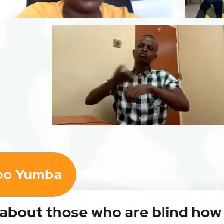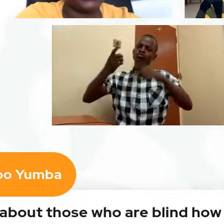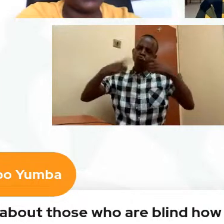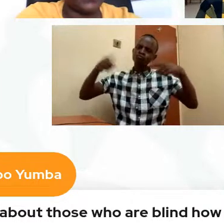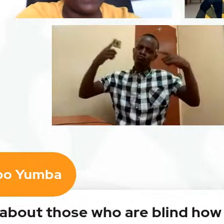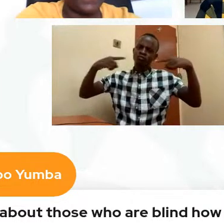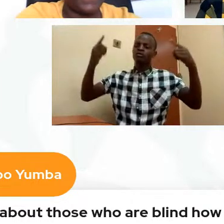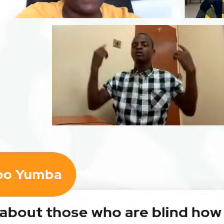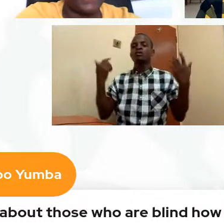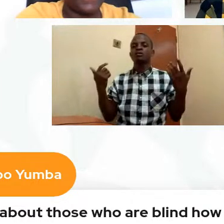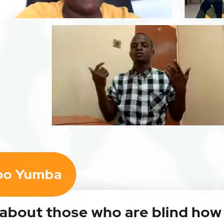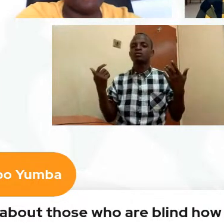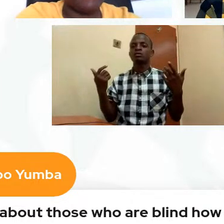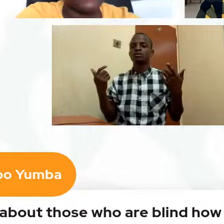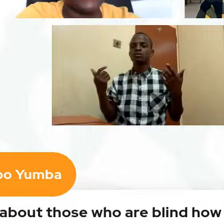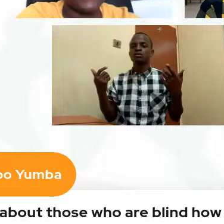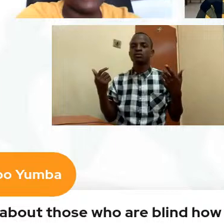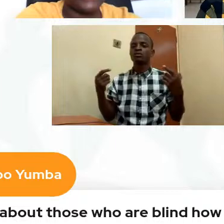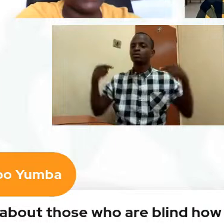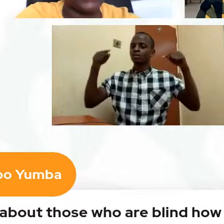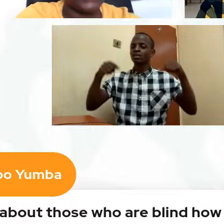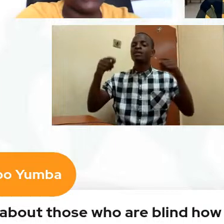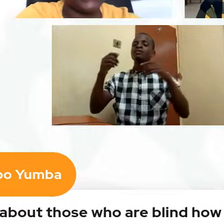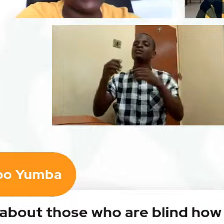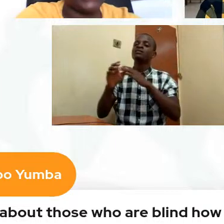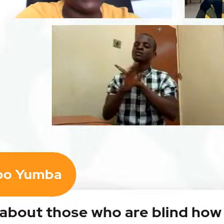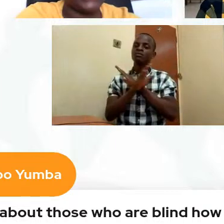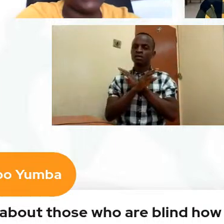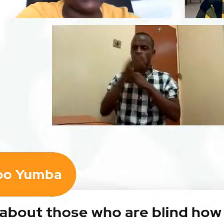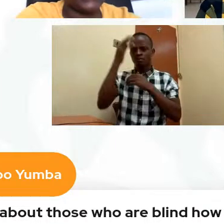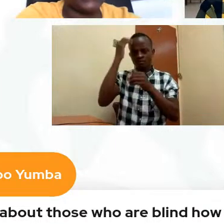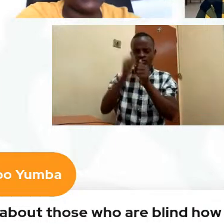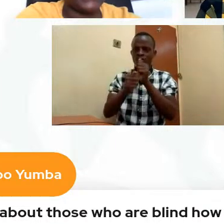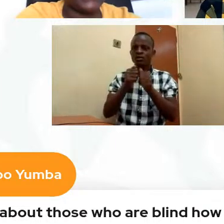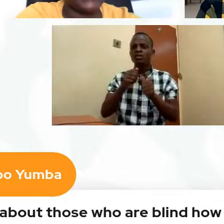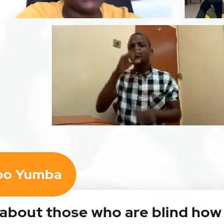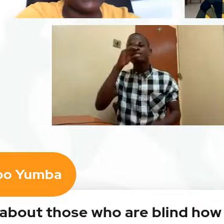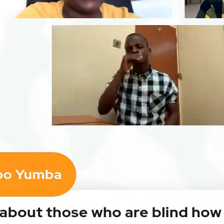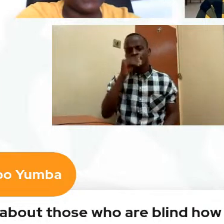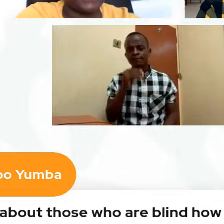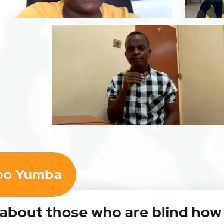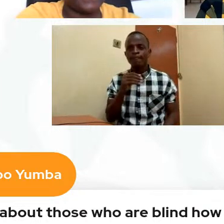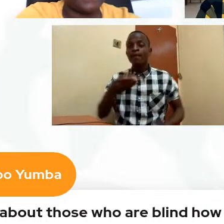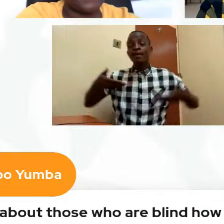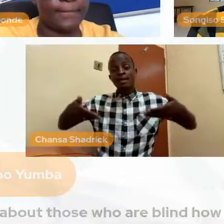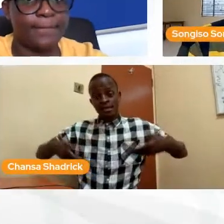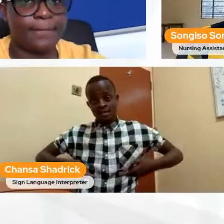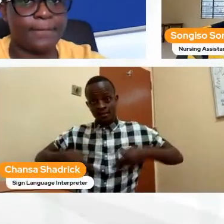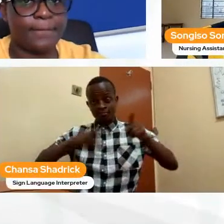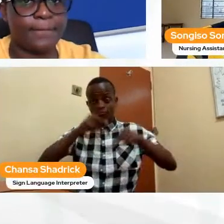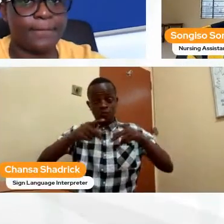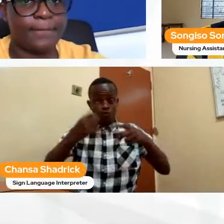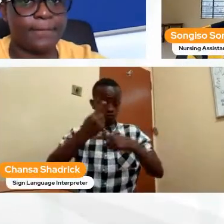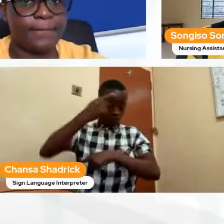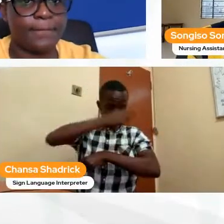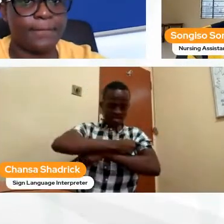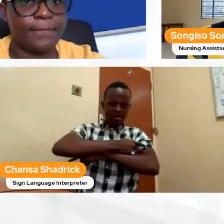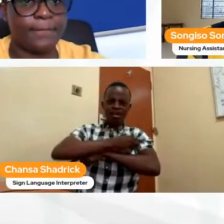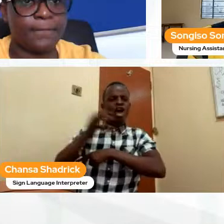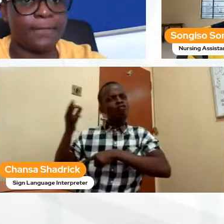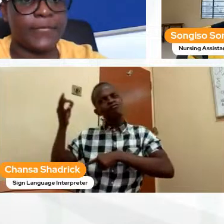adolescent health in Zambia, because they say the young people today are the